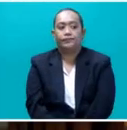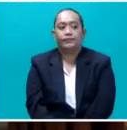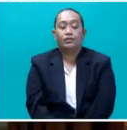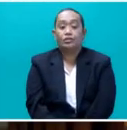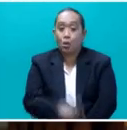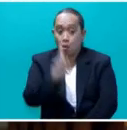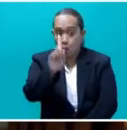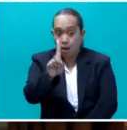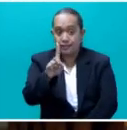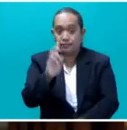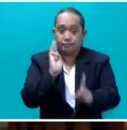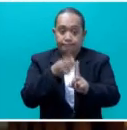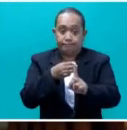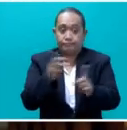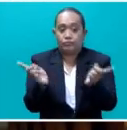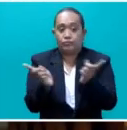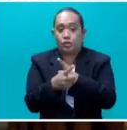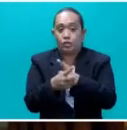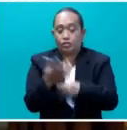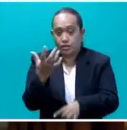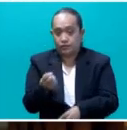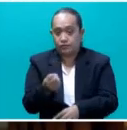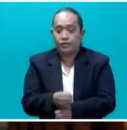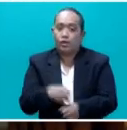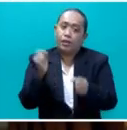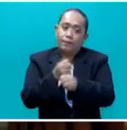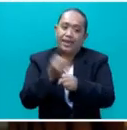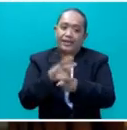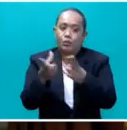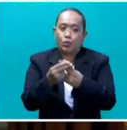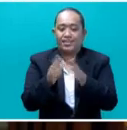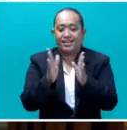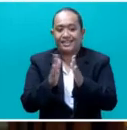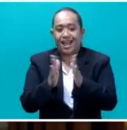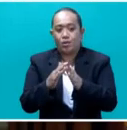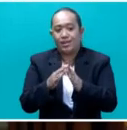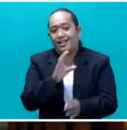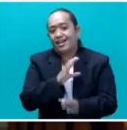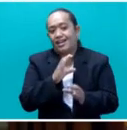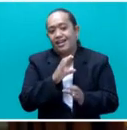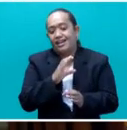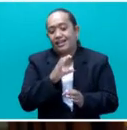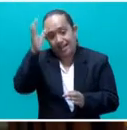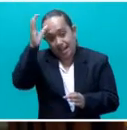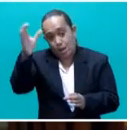change that we have made to the Town and Country Planning regulations. There are more